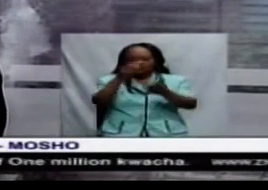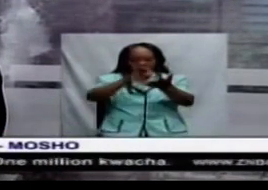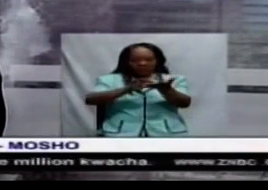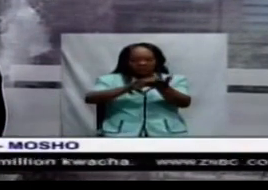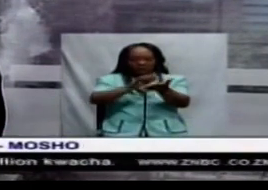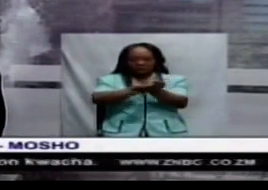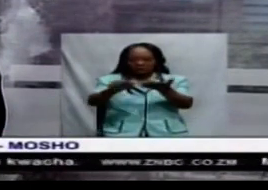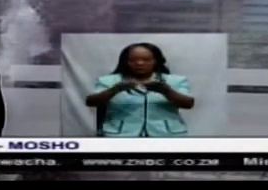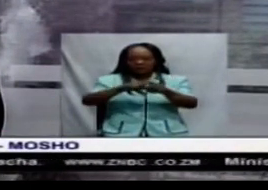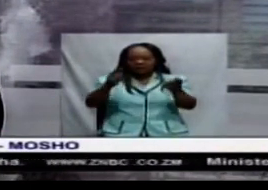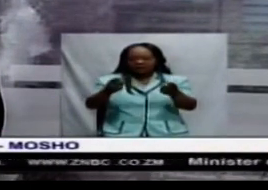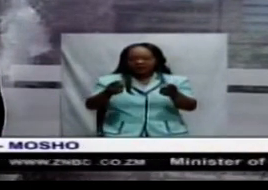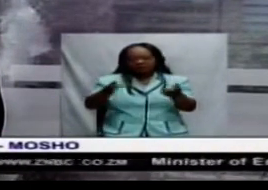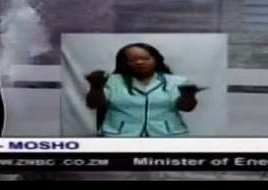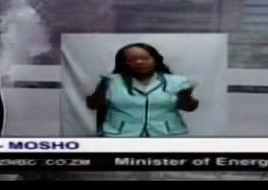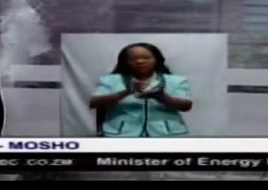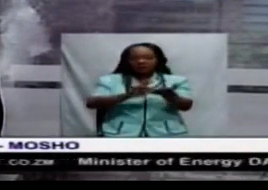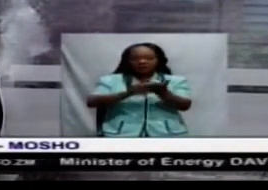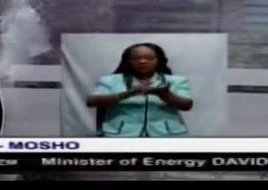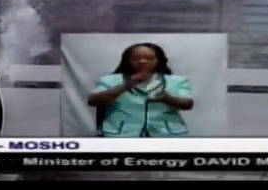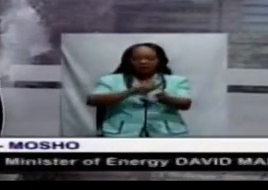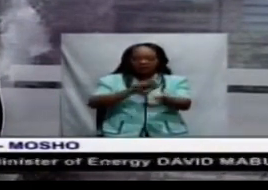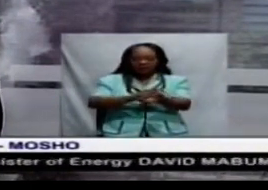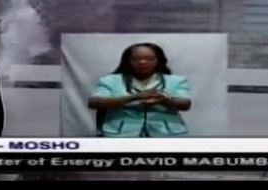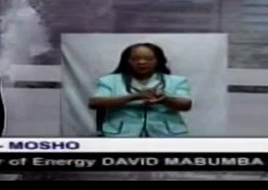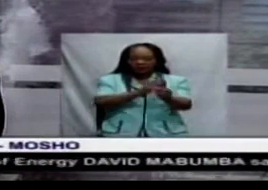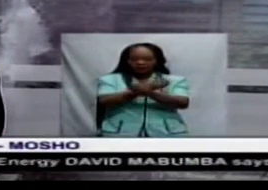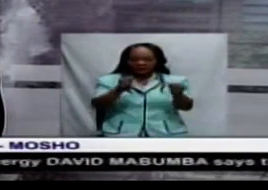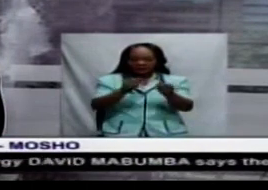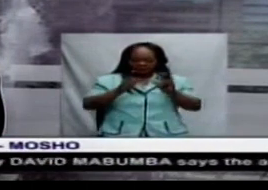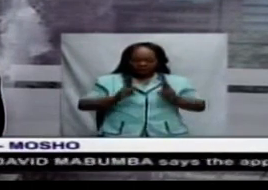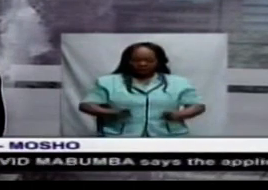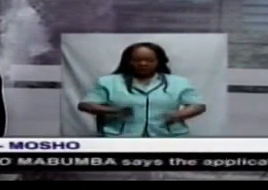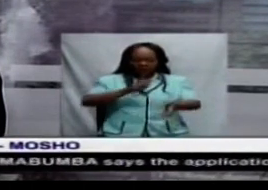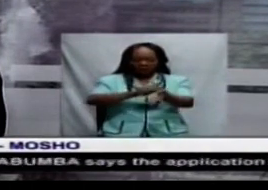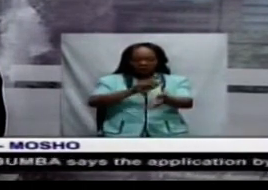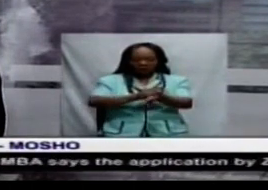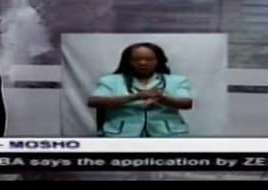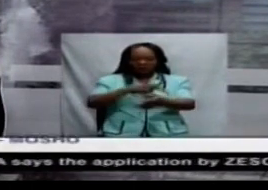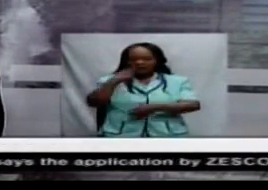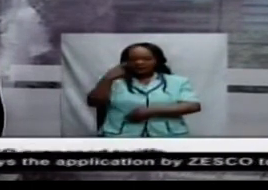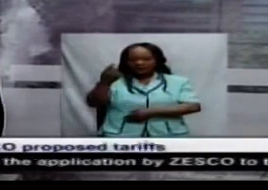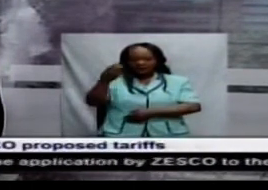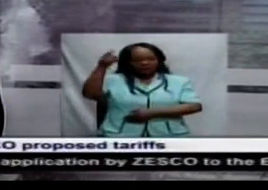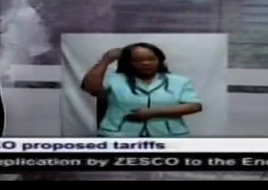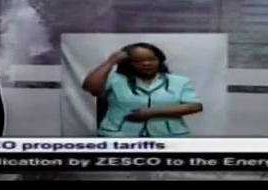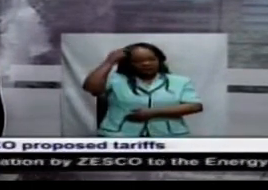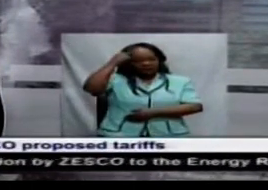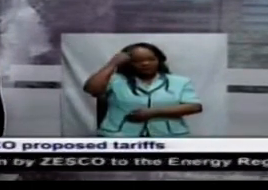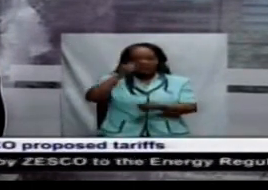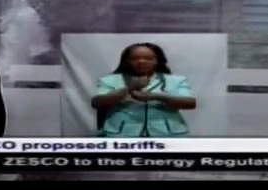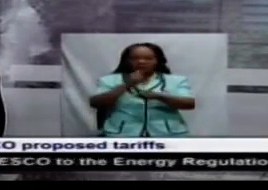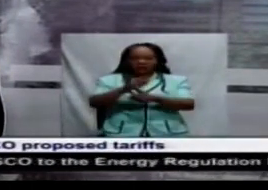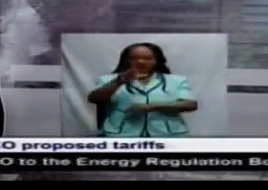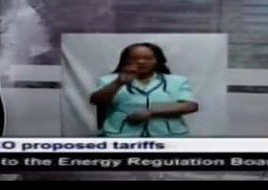be emulated by medical practitioners for the sake of serving humanity. Dr. Chilufya said government will ensure Professor Chintu's